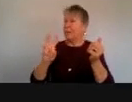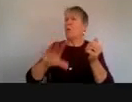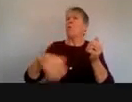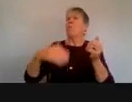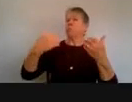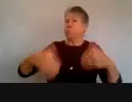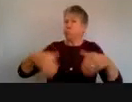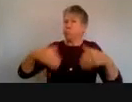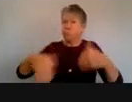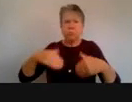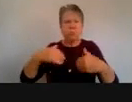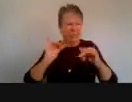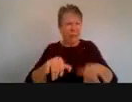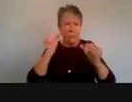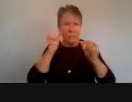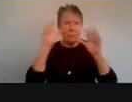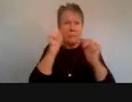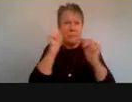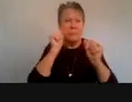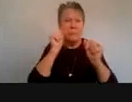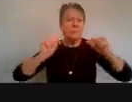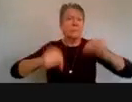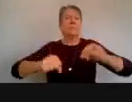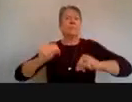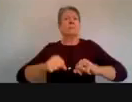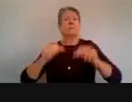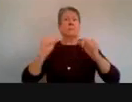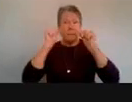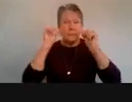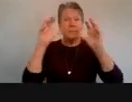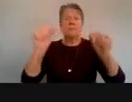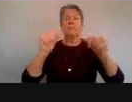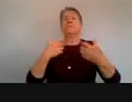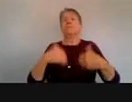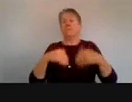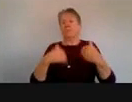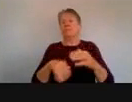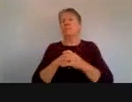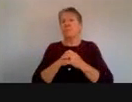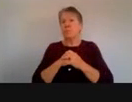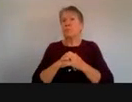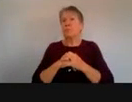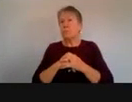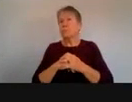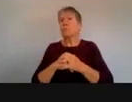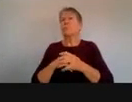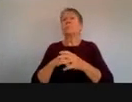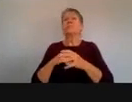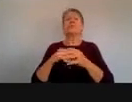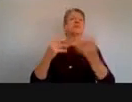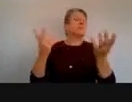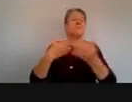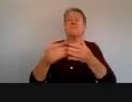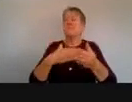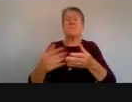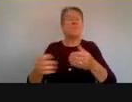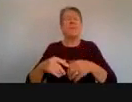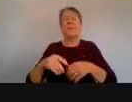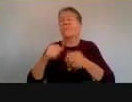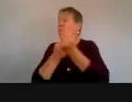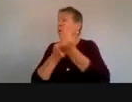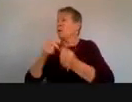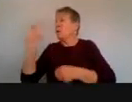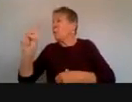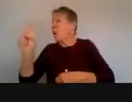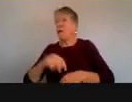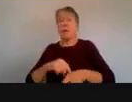extraordinary outpouring. And again, I don't care who you're voting for. We care that you vote. Again, 64%